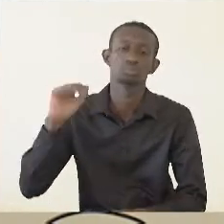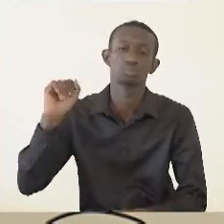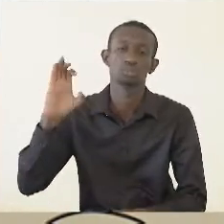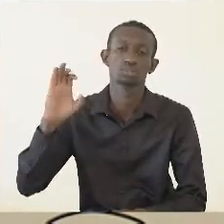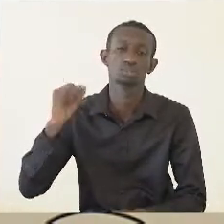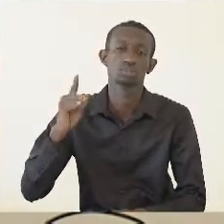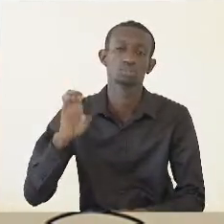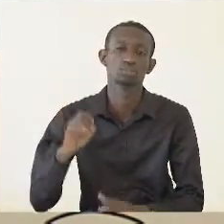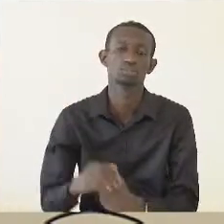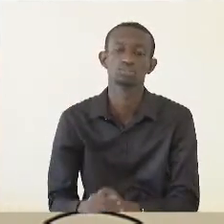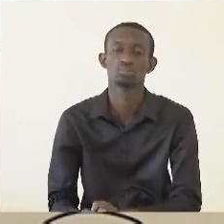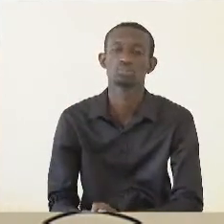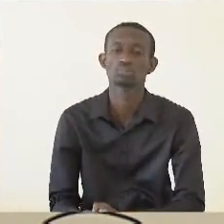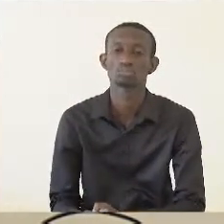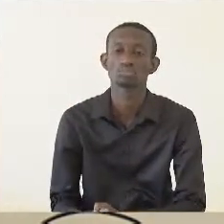benzene